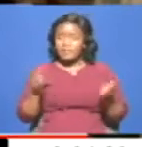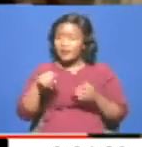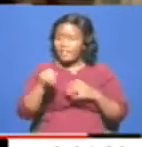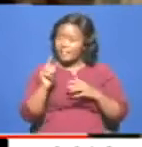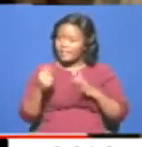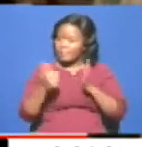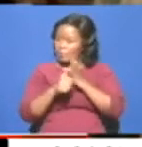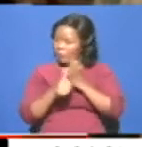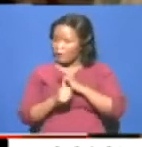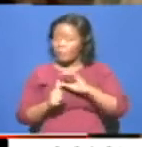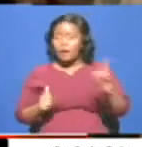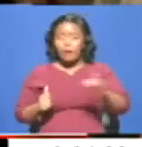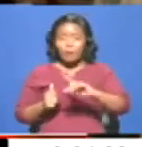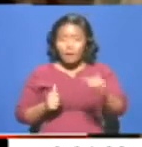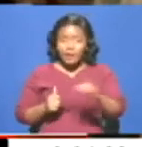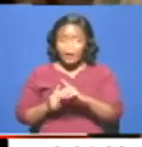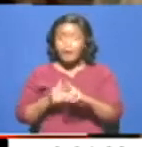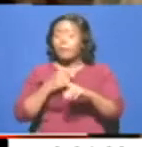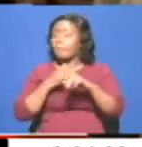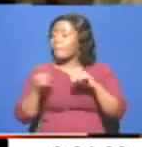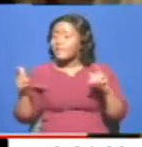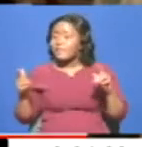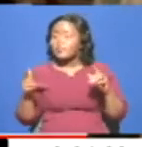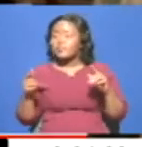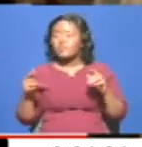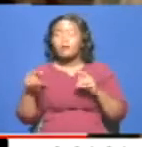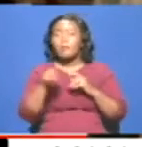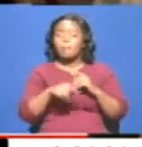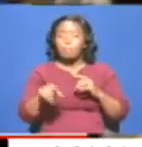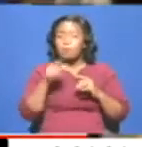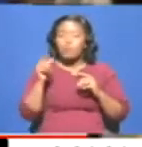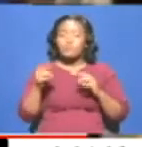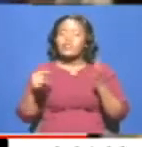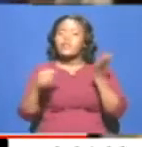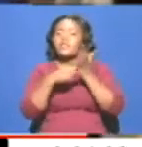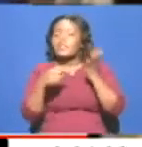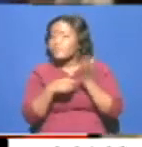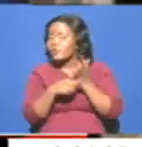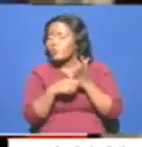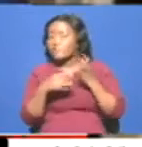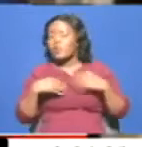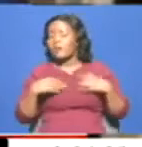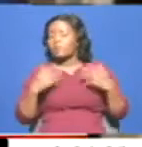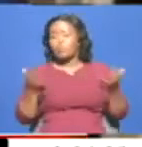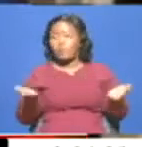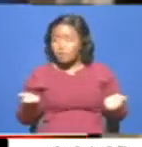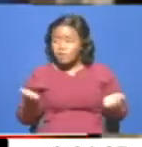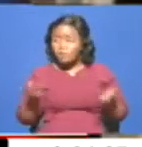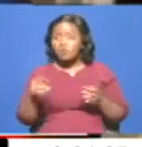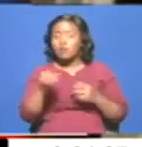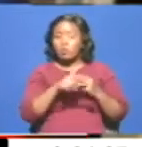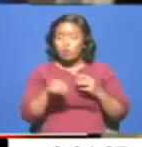The challenge is now, what do we have on the ground as technology? We are now in the process